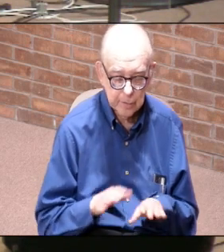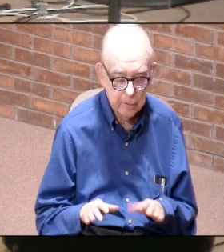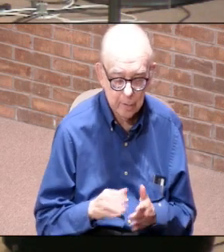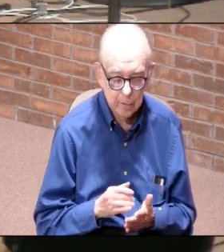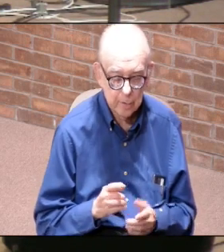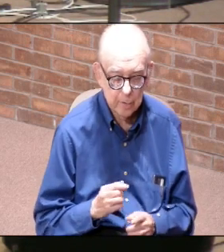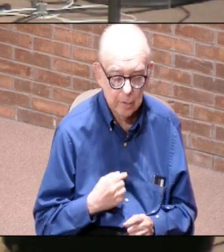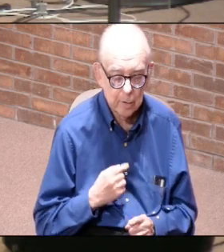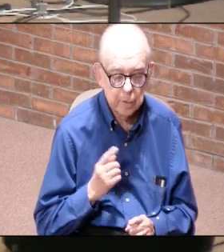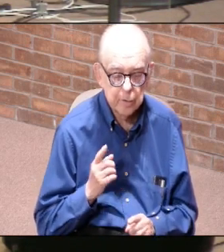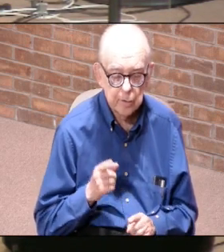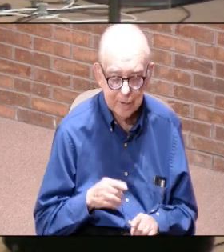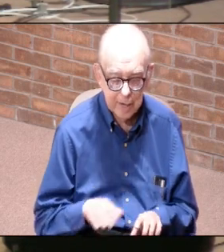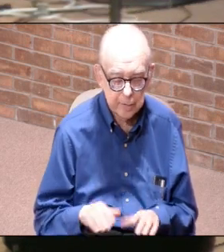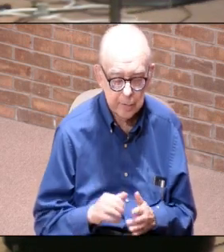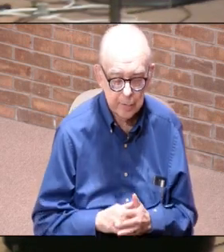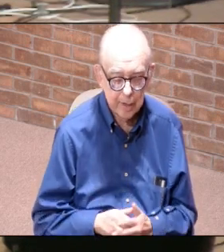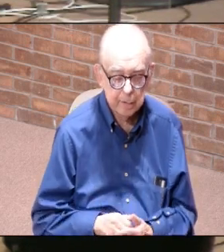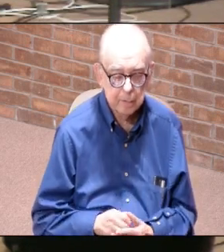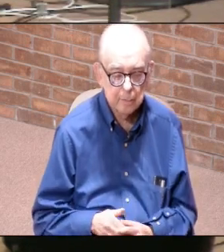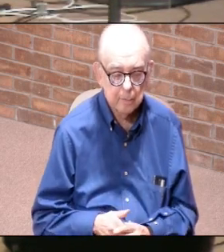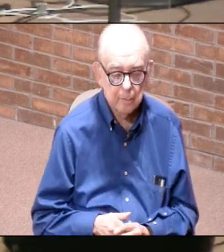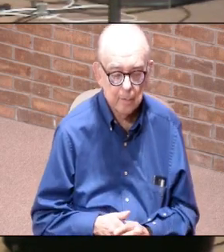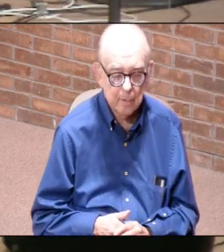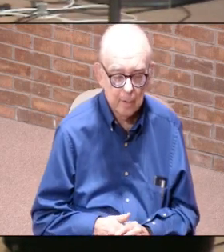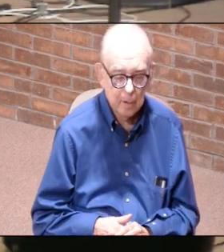to do, you can't do.